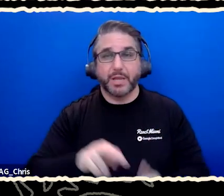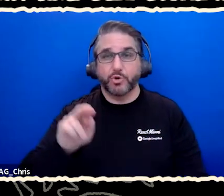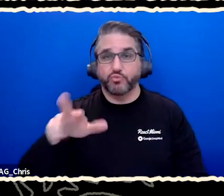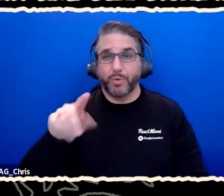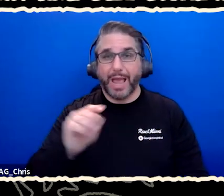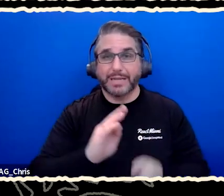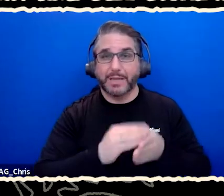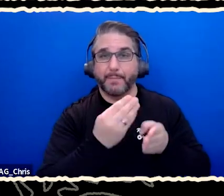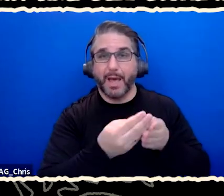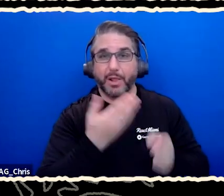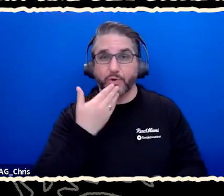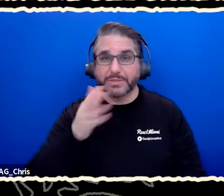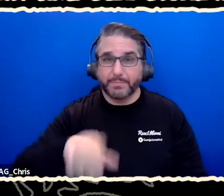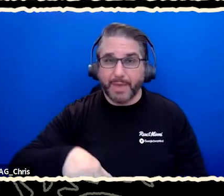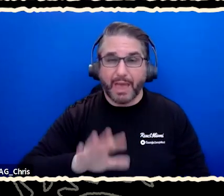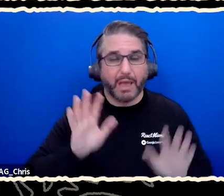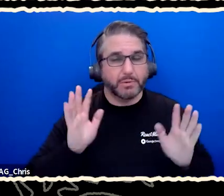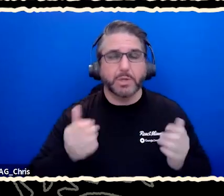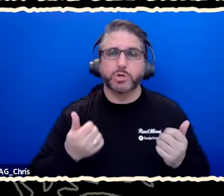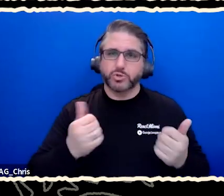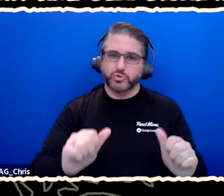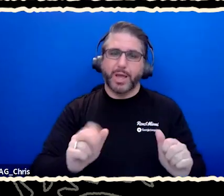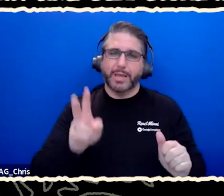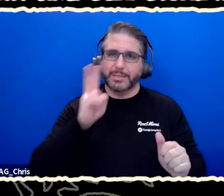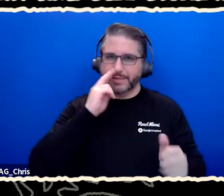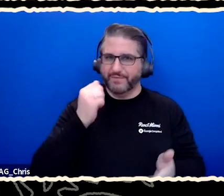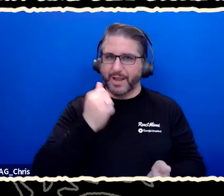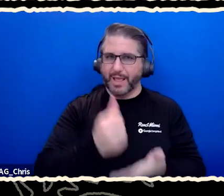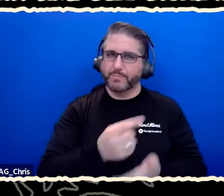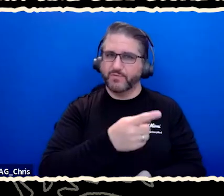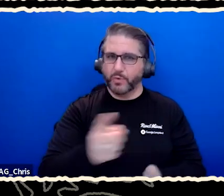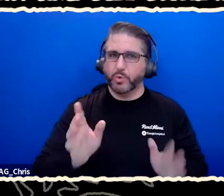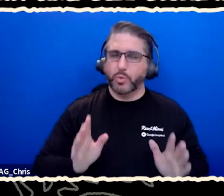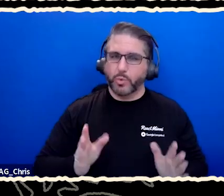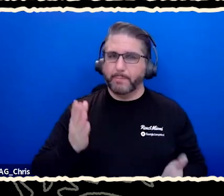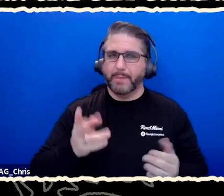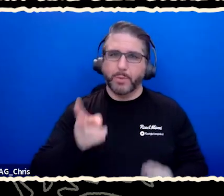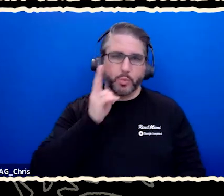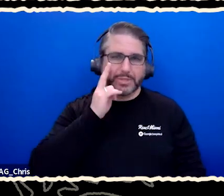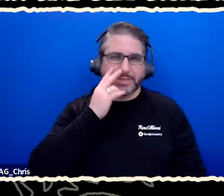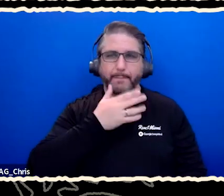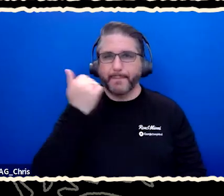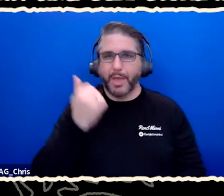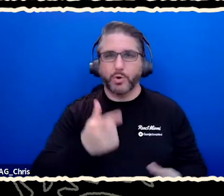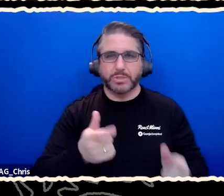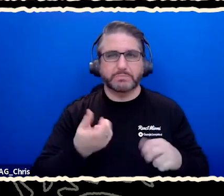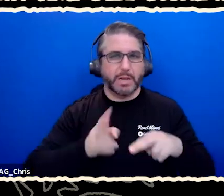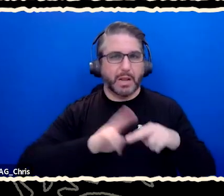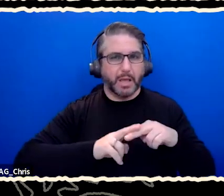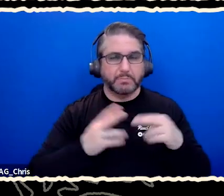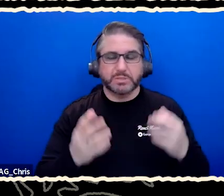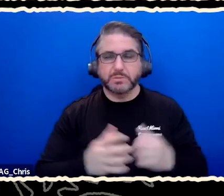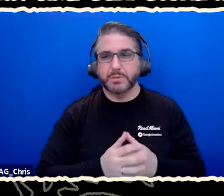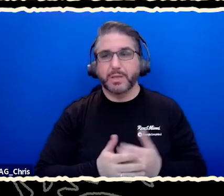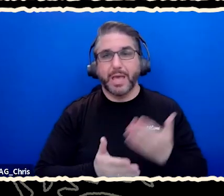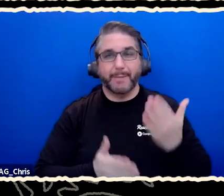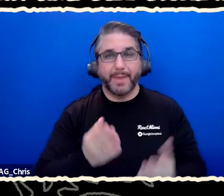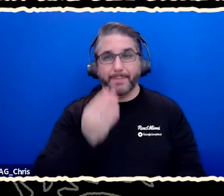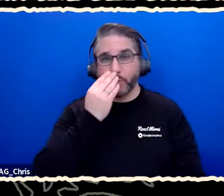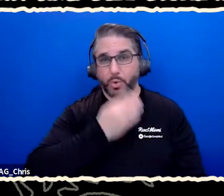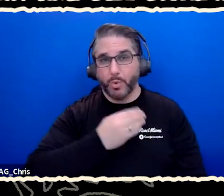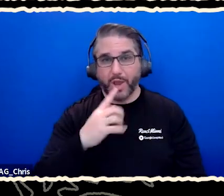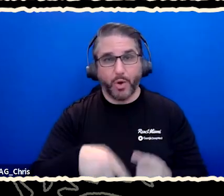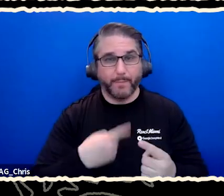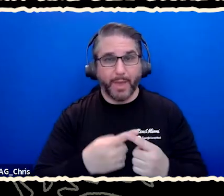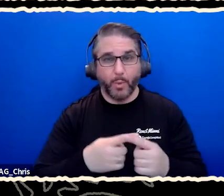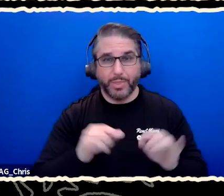bad. Try it out, see if it helps in your cases. Maybe you'll see some better speedups. Maybe you don't care so much